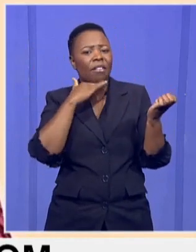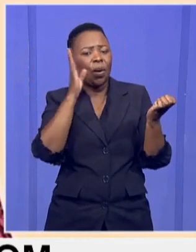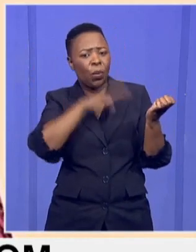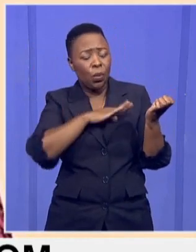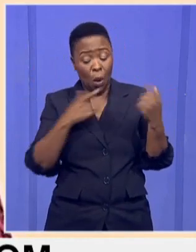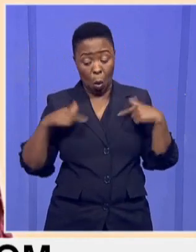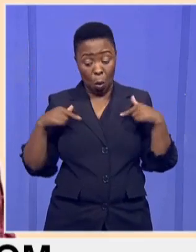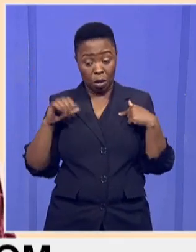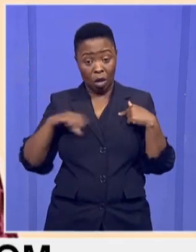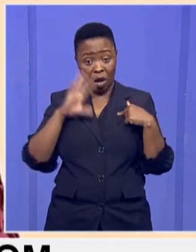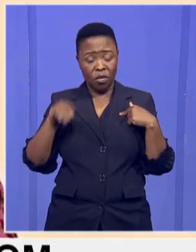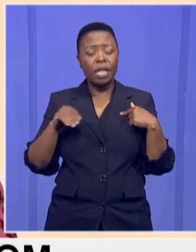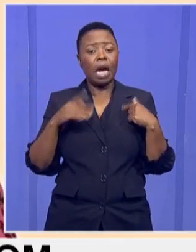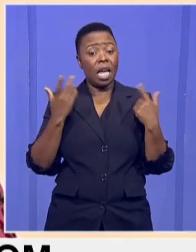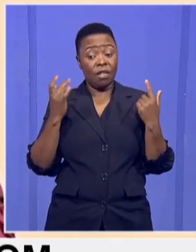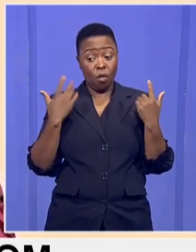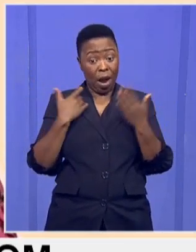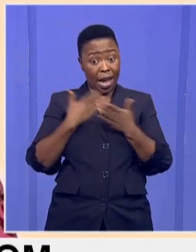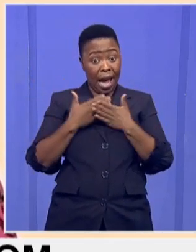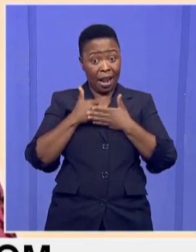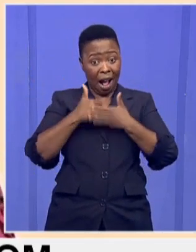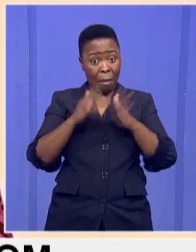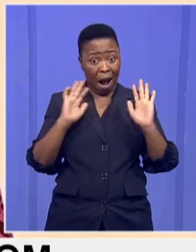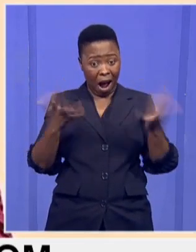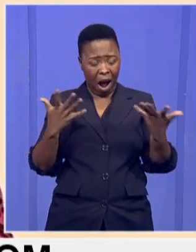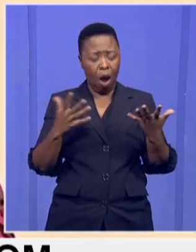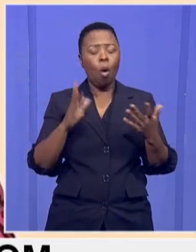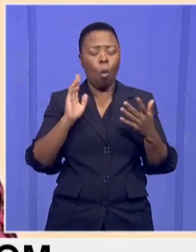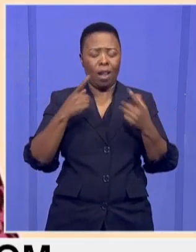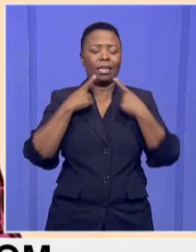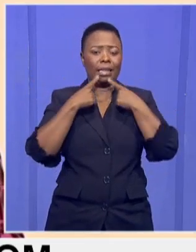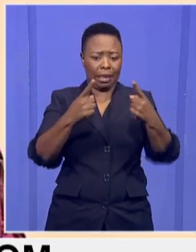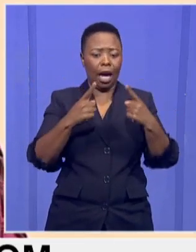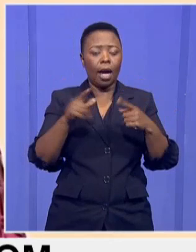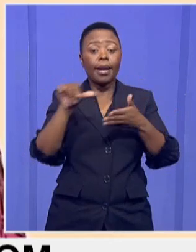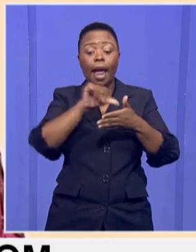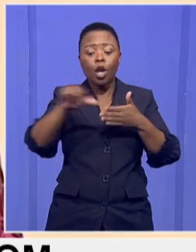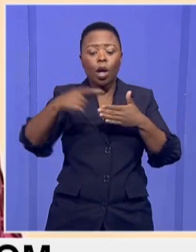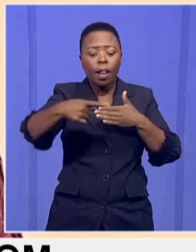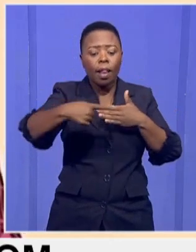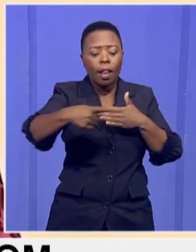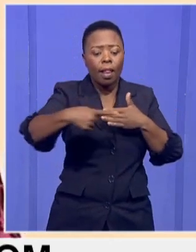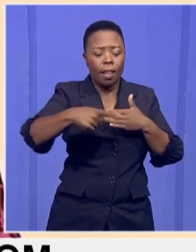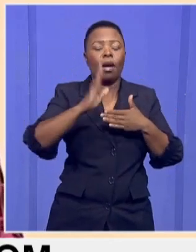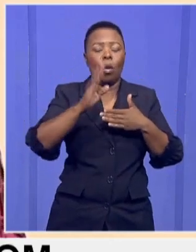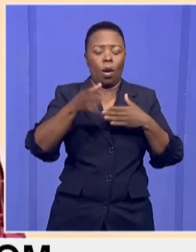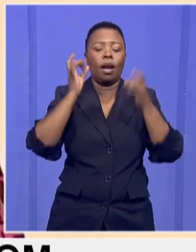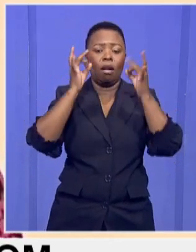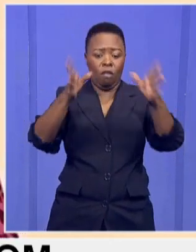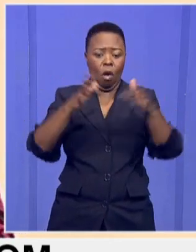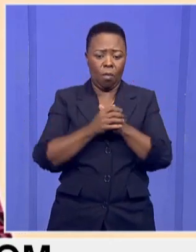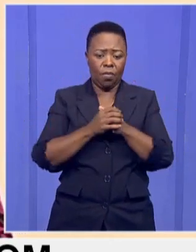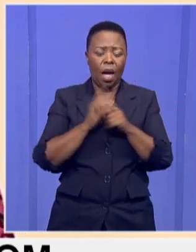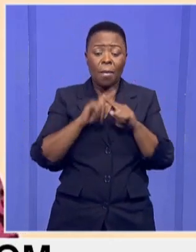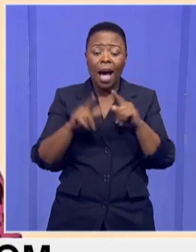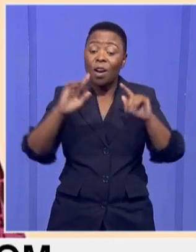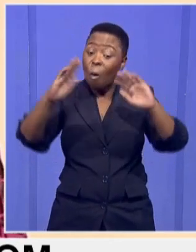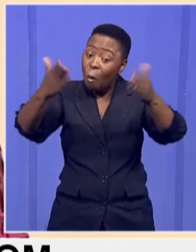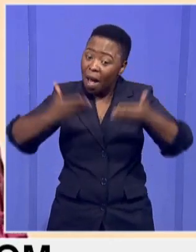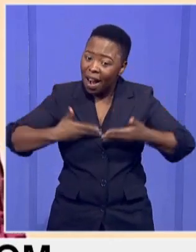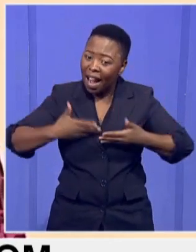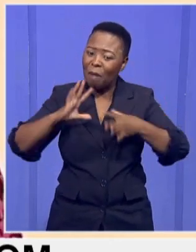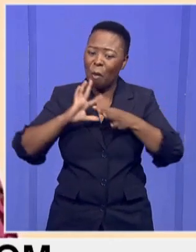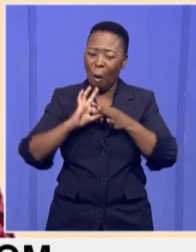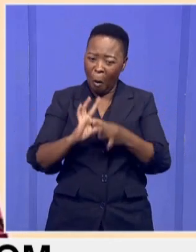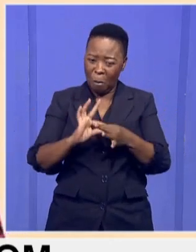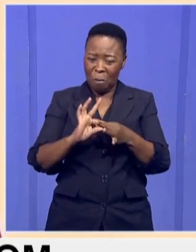will indicate how we will give help in the next week or so. So really, this is just to say welcome home